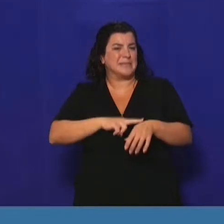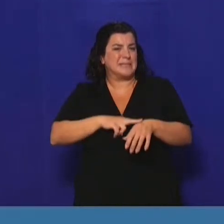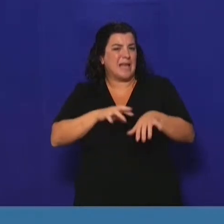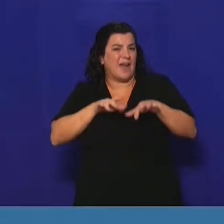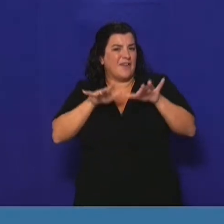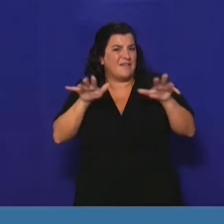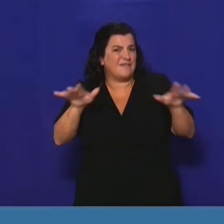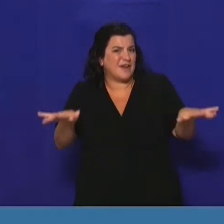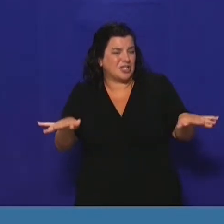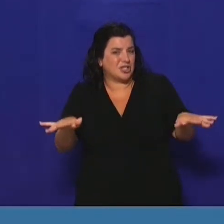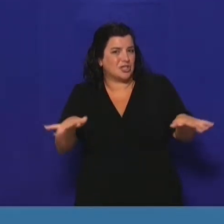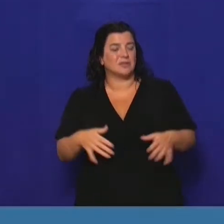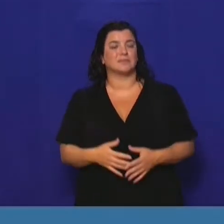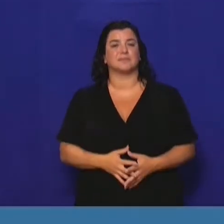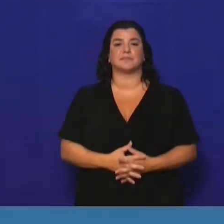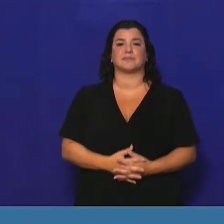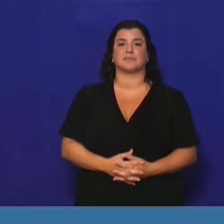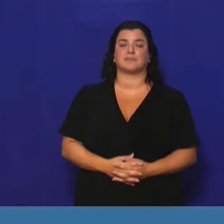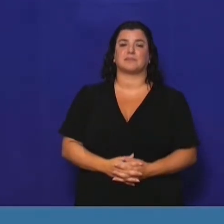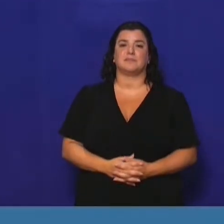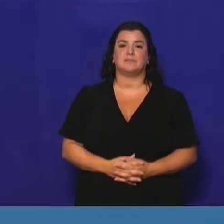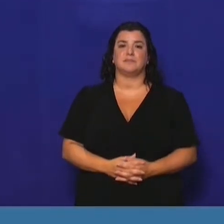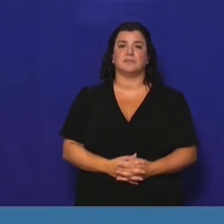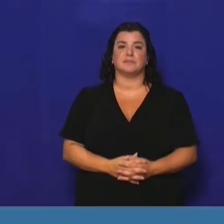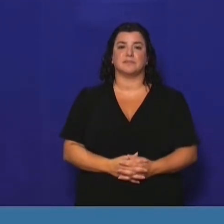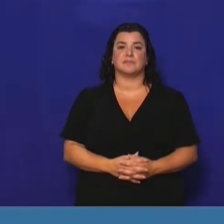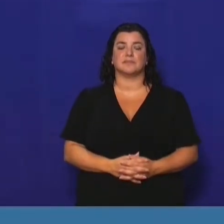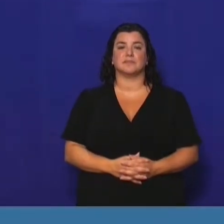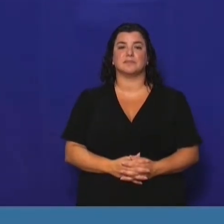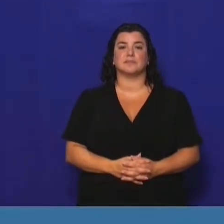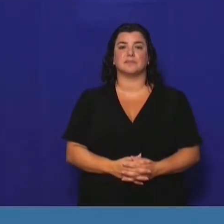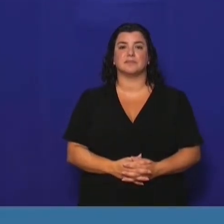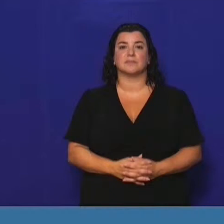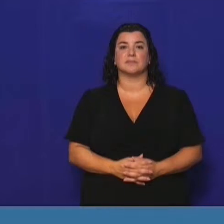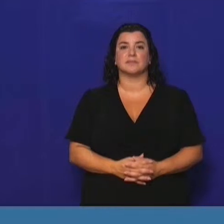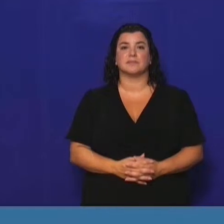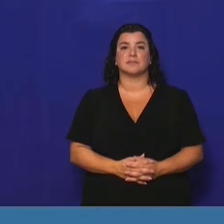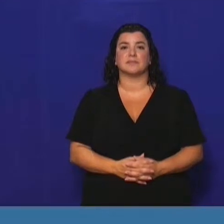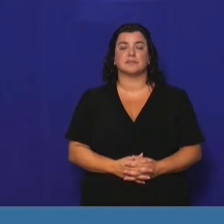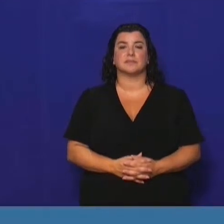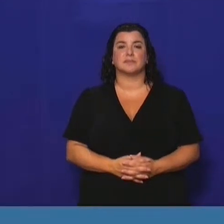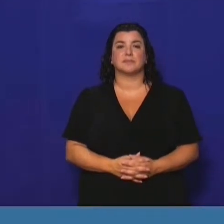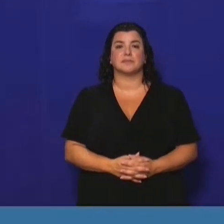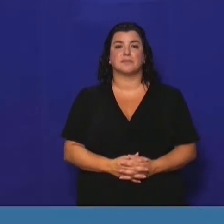persuna ikun espona lilu innifsu għal persuna li jkun pożittiv.